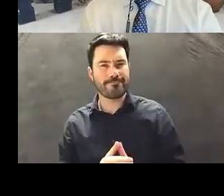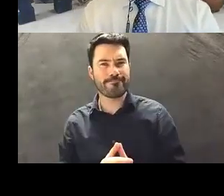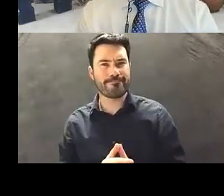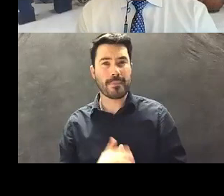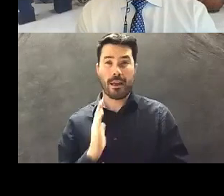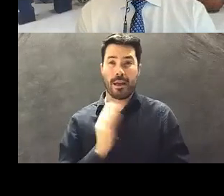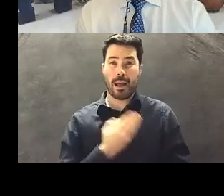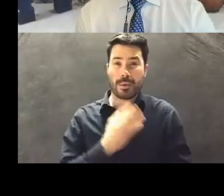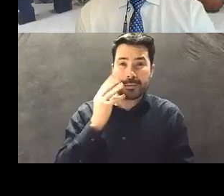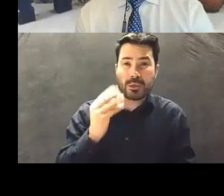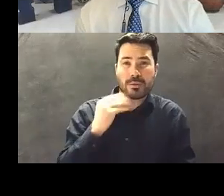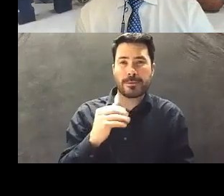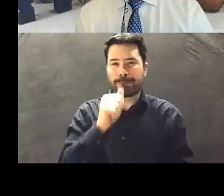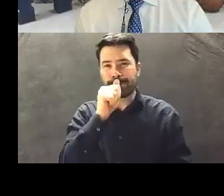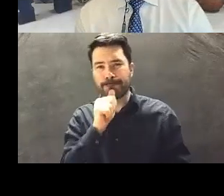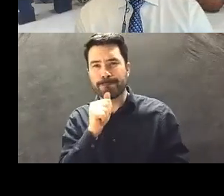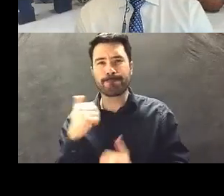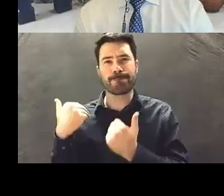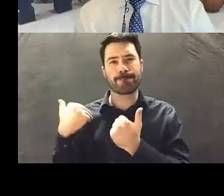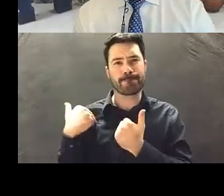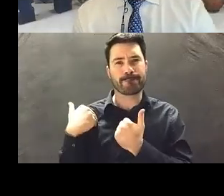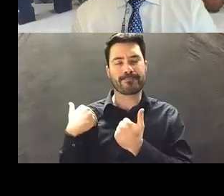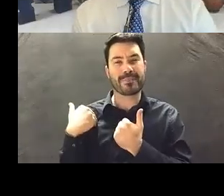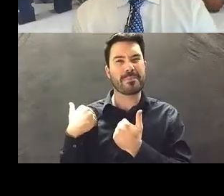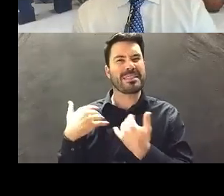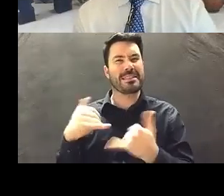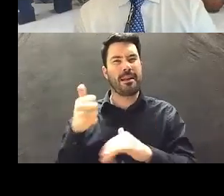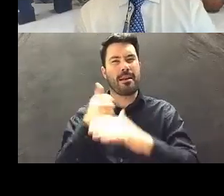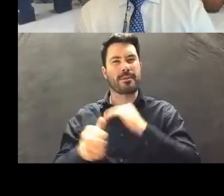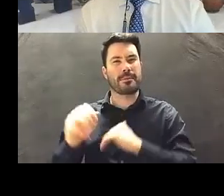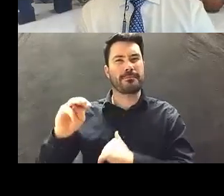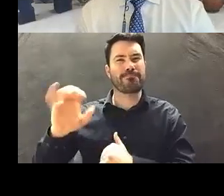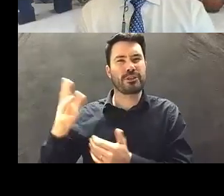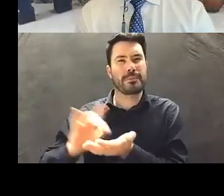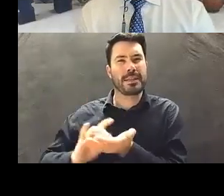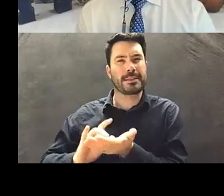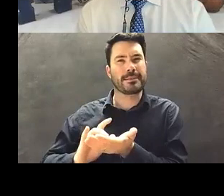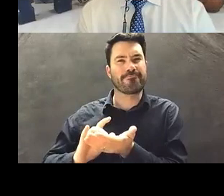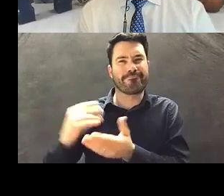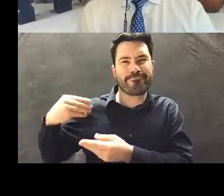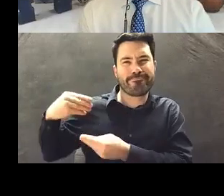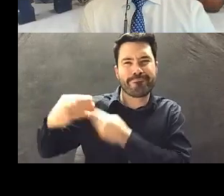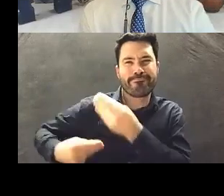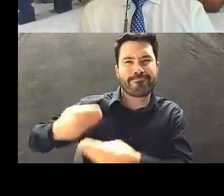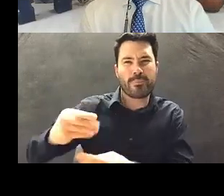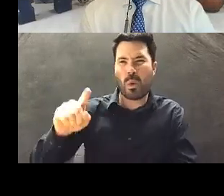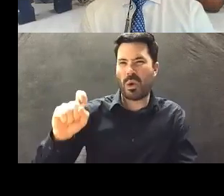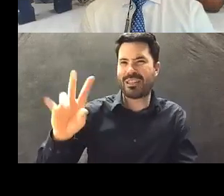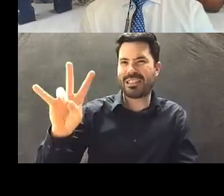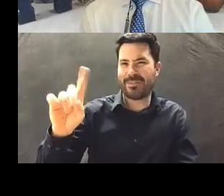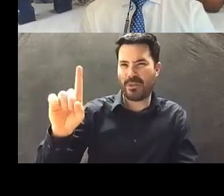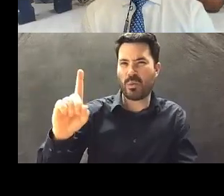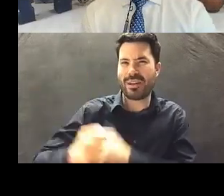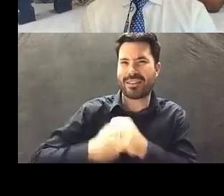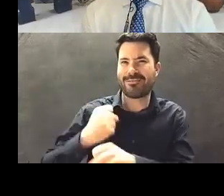are the rich fabric of the Michigan Medicine legacy. The legacy that started 171 years ago when we opened up the doors to the medical